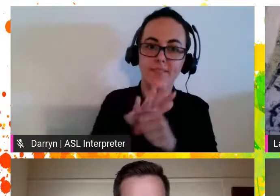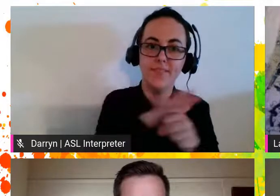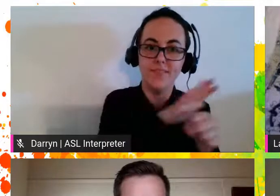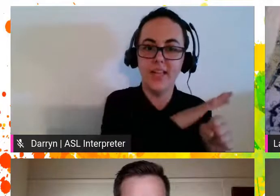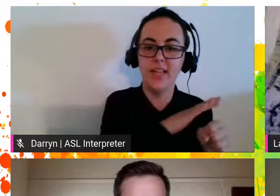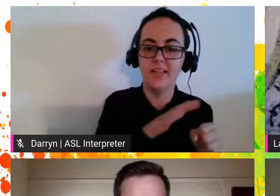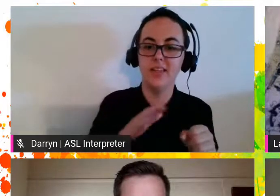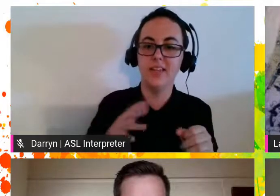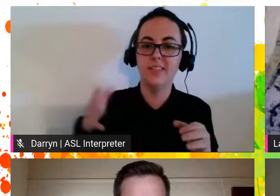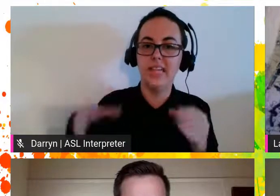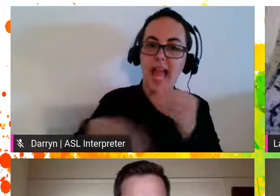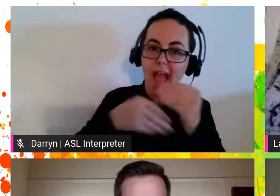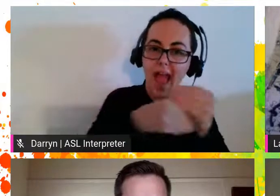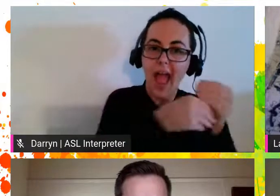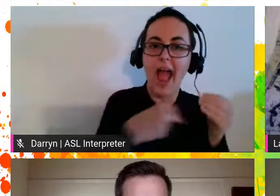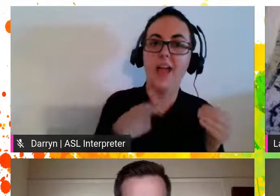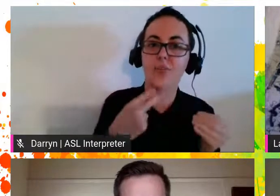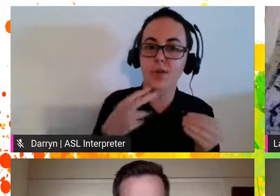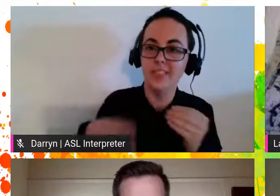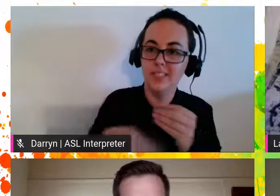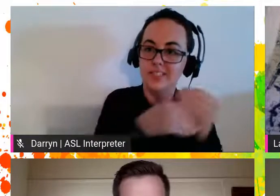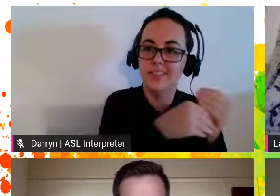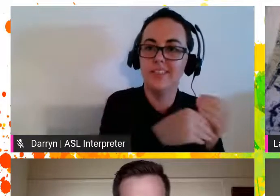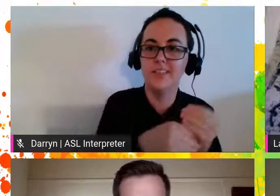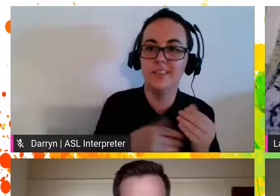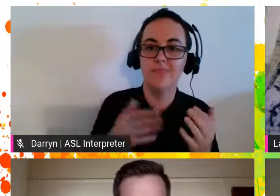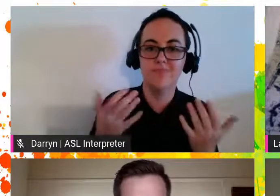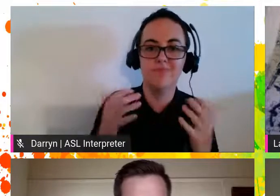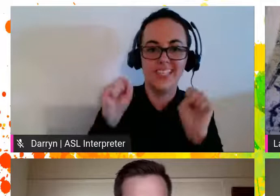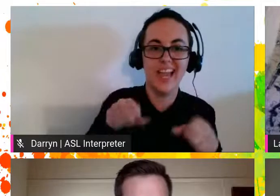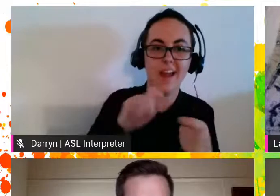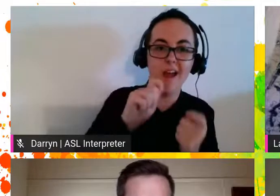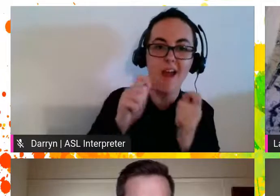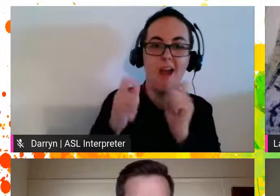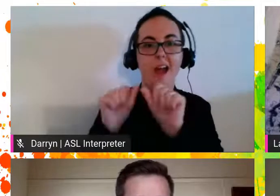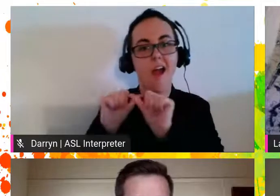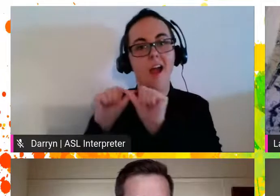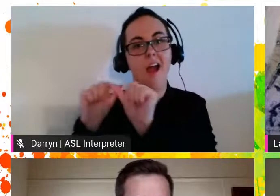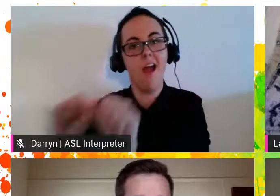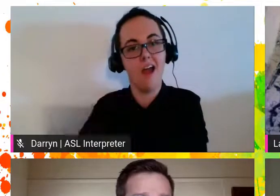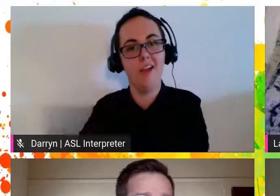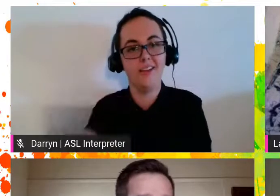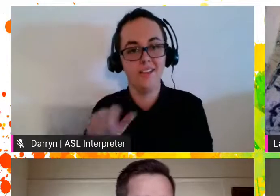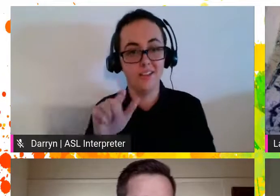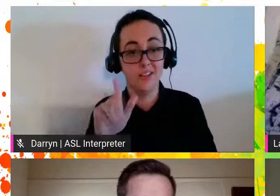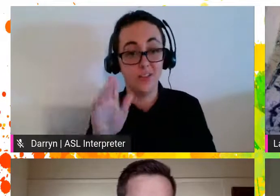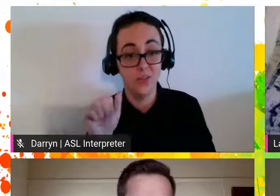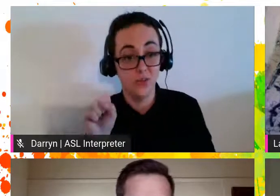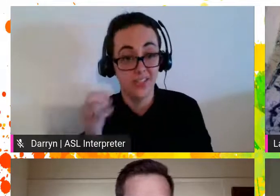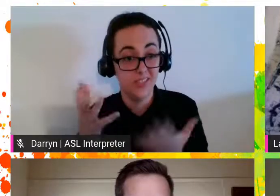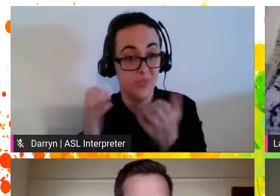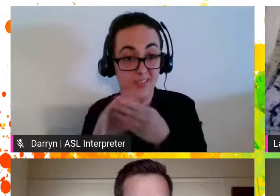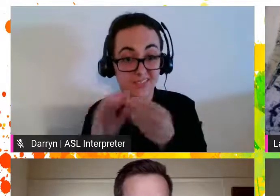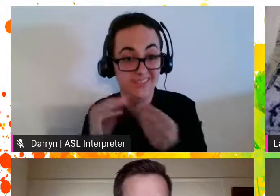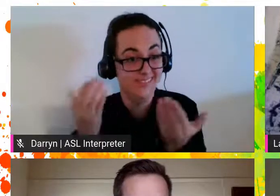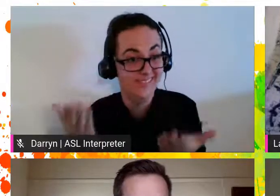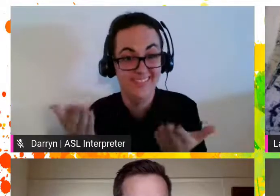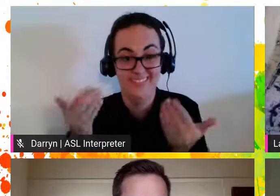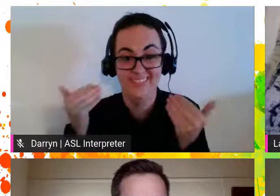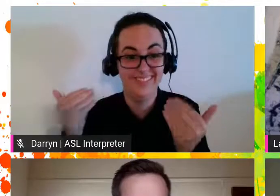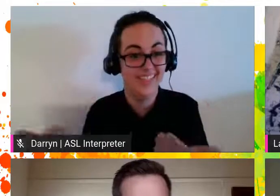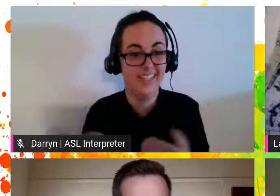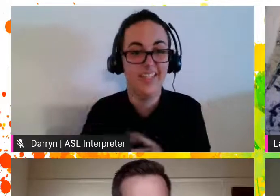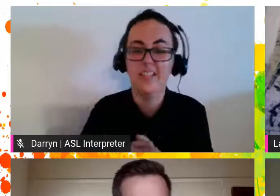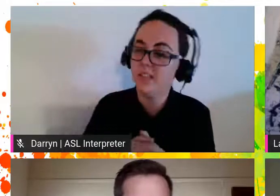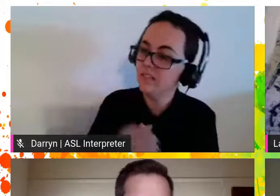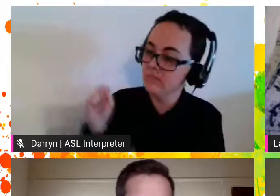voices that we don't already have. Lucas, if you wanted to add anything, feel free. Yeah, I suppose, we've been, the